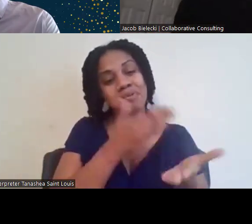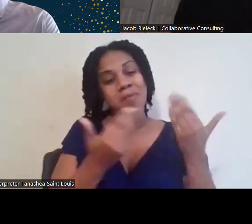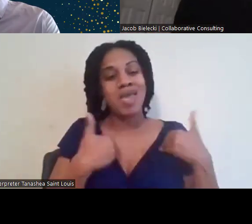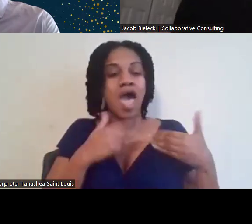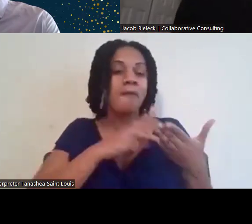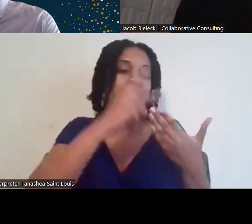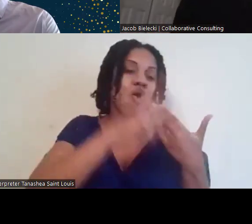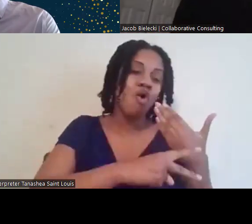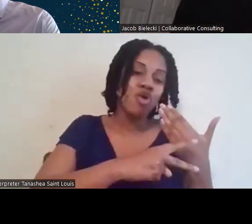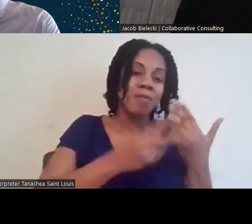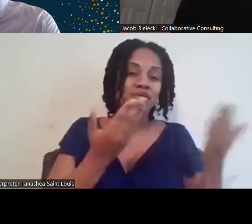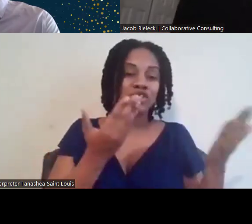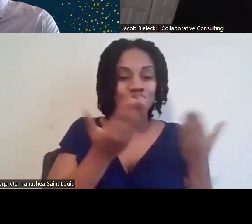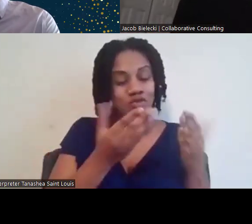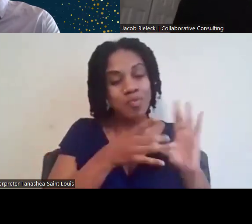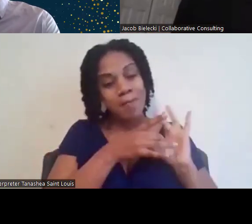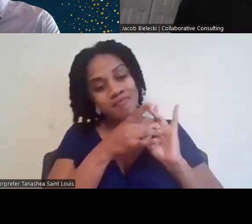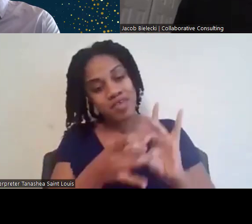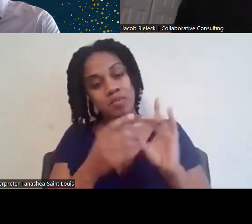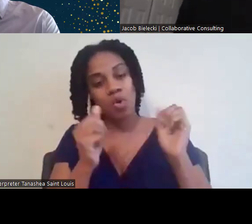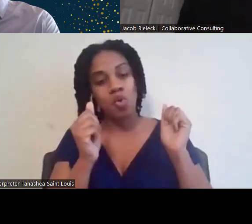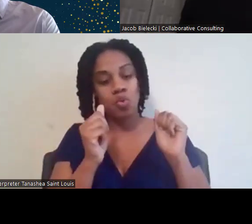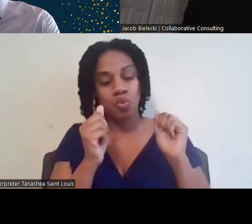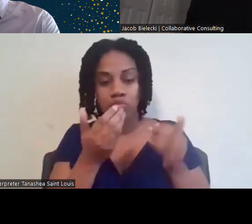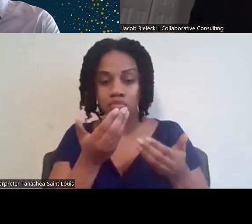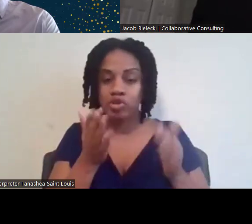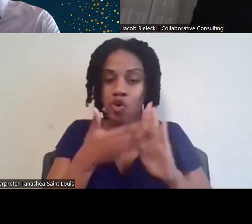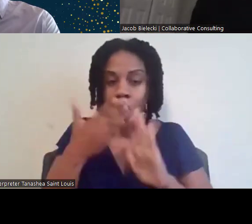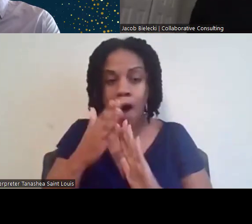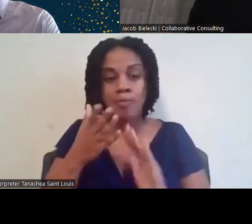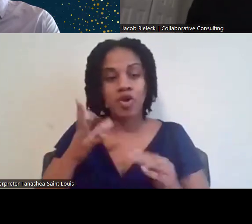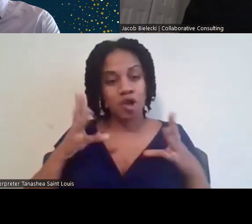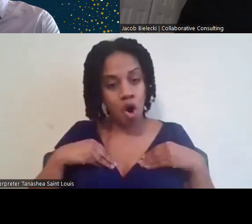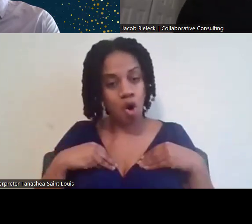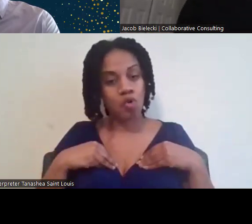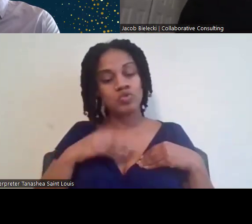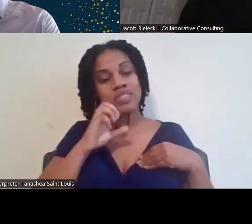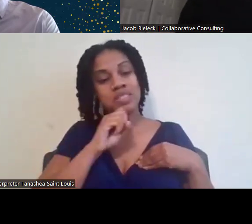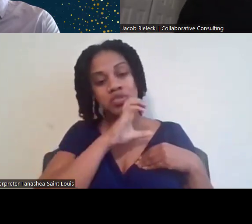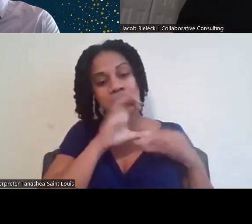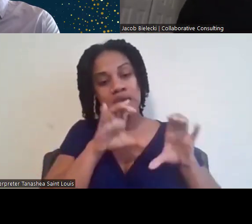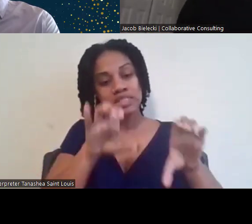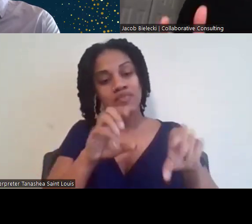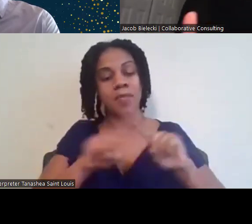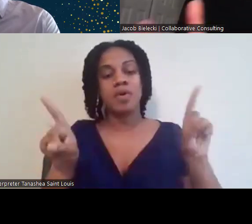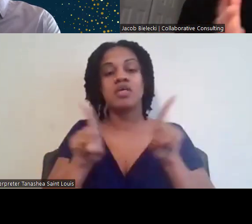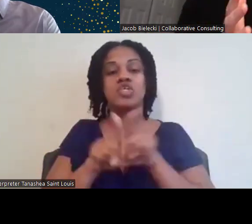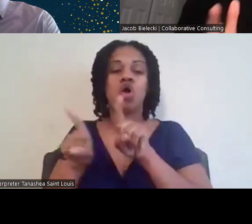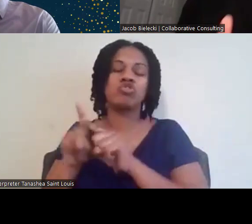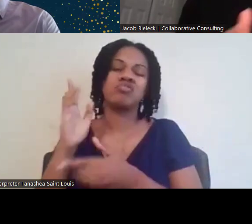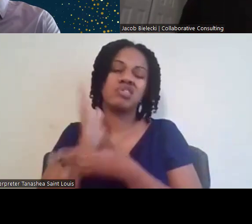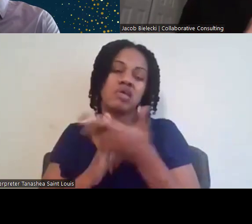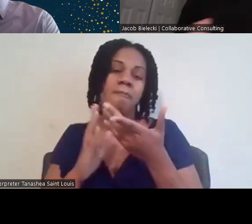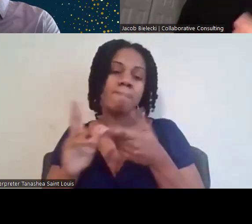in senior centers. Some may be affiliated with or may even operate their own senior center activities. But there's also some kind